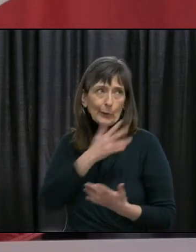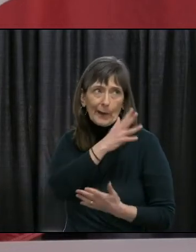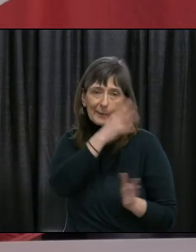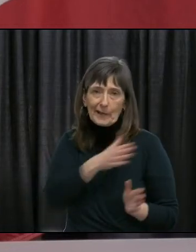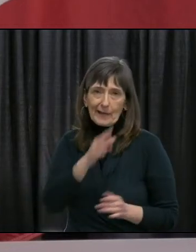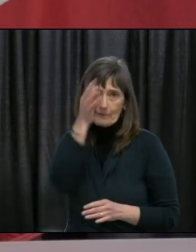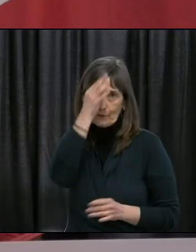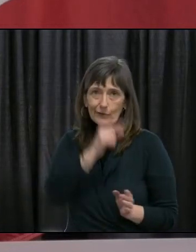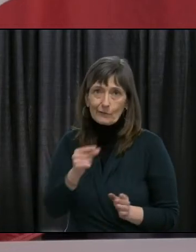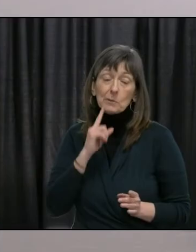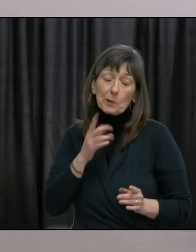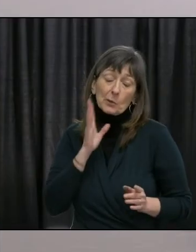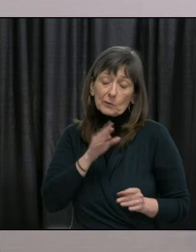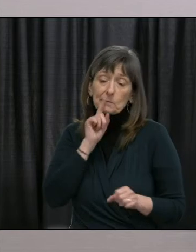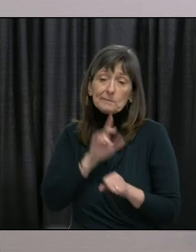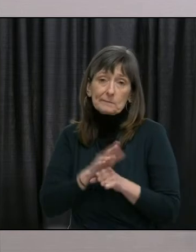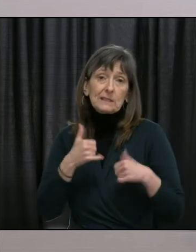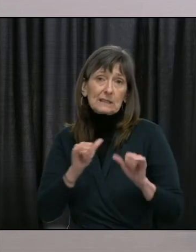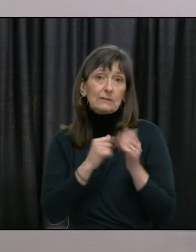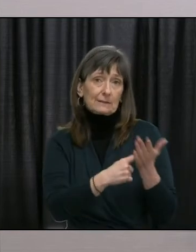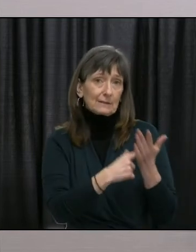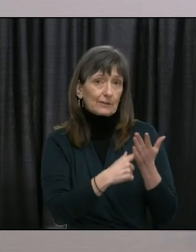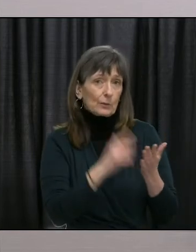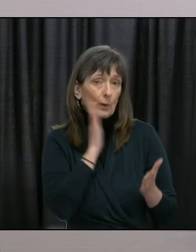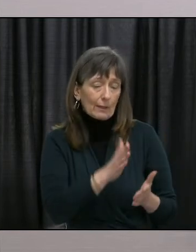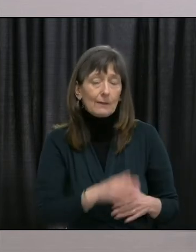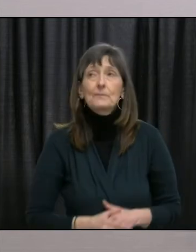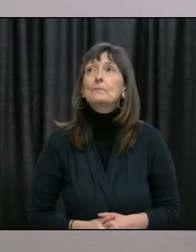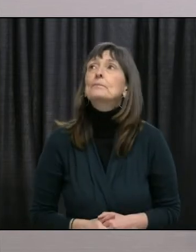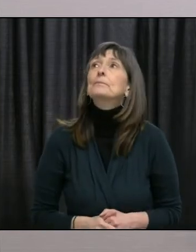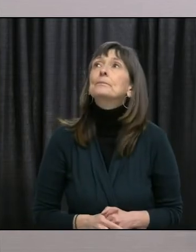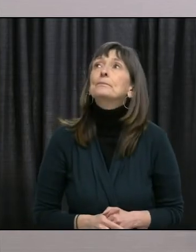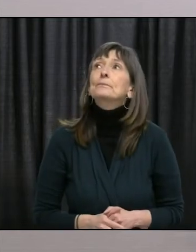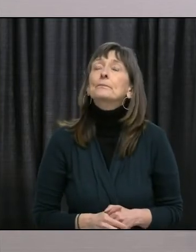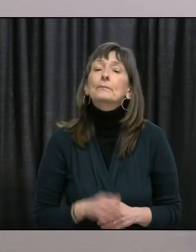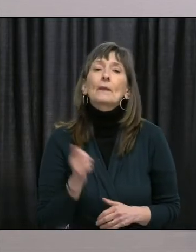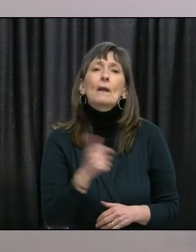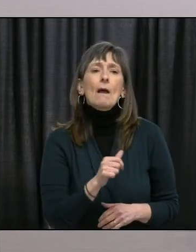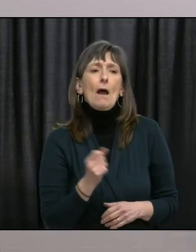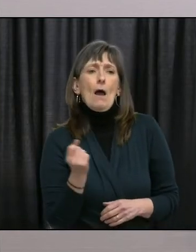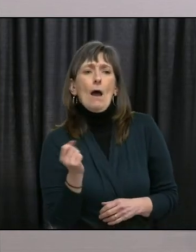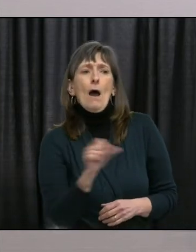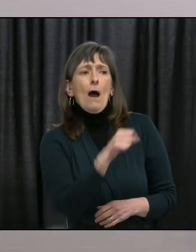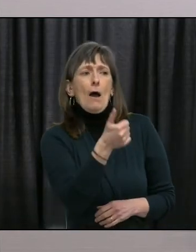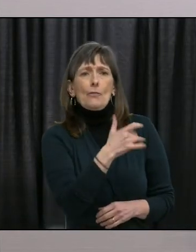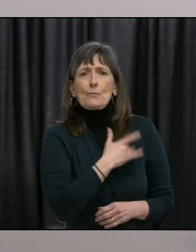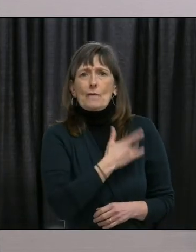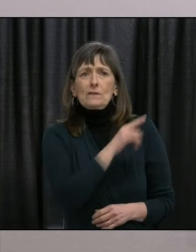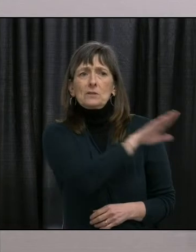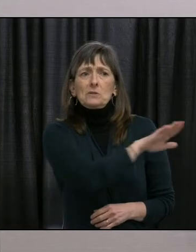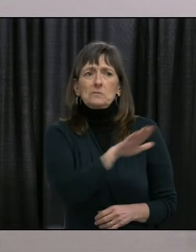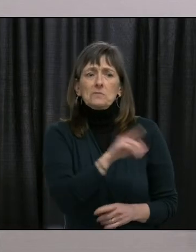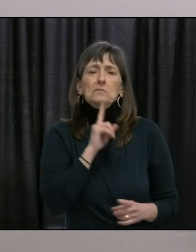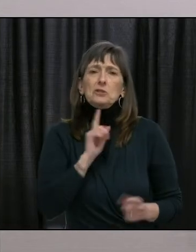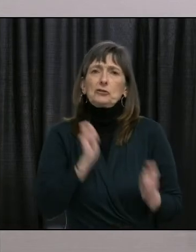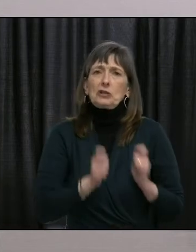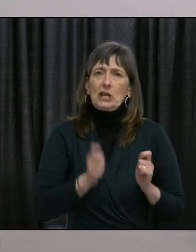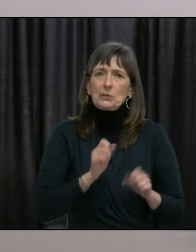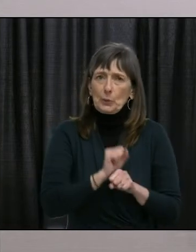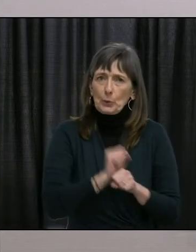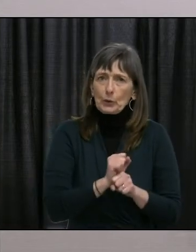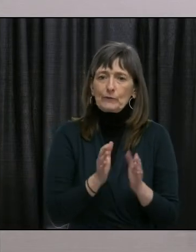program. Thank you. My other question, other provinces have scaled back their work week from 5 days to 4, reducing